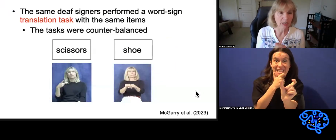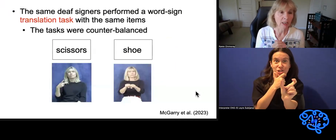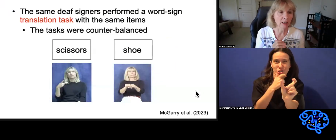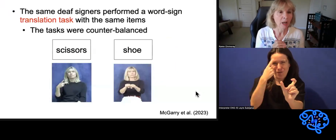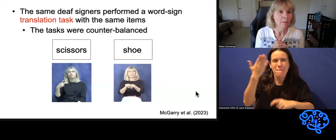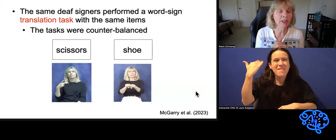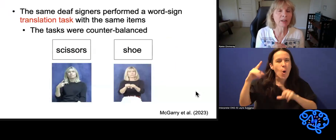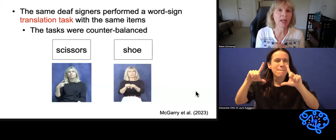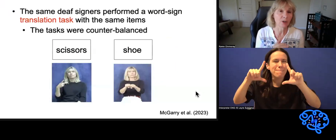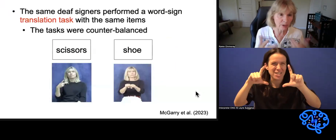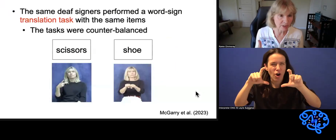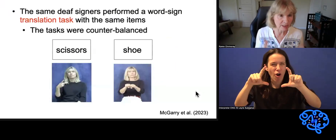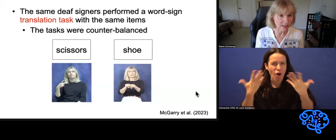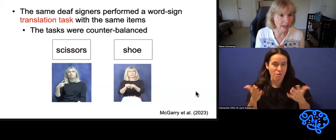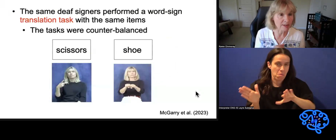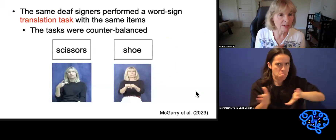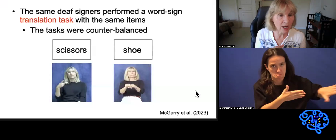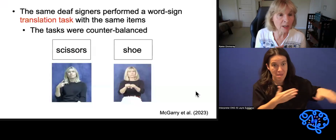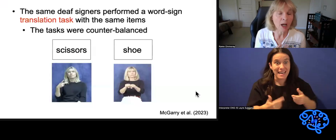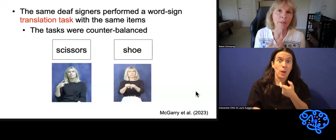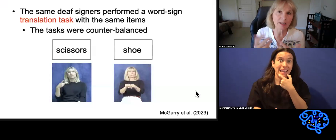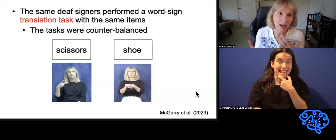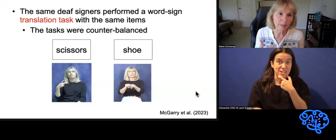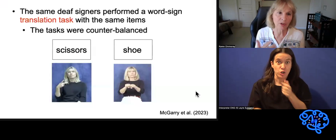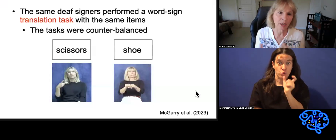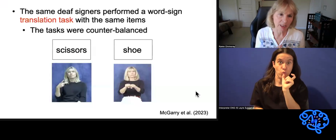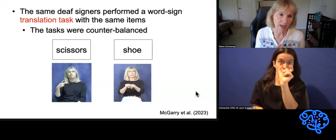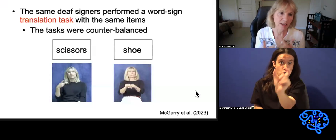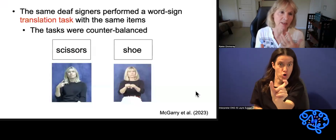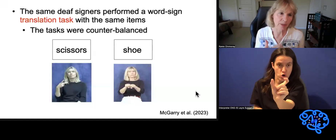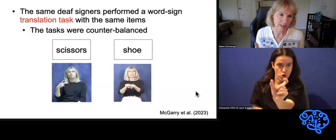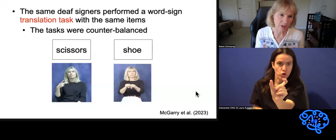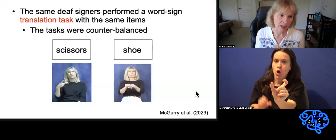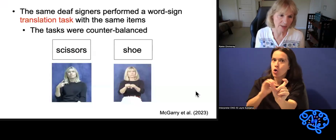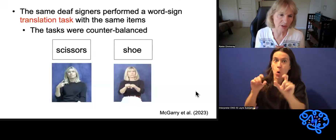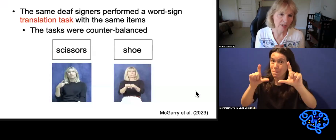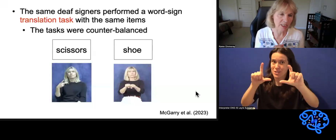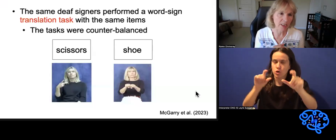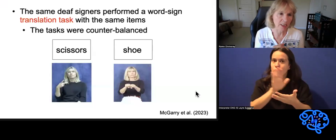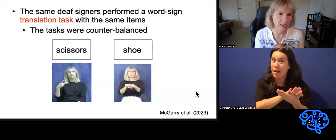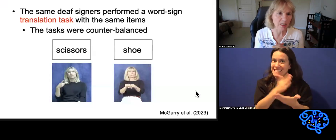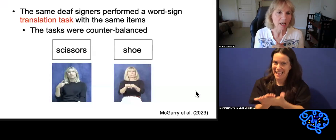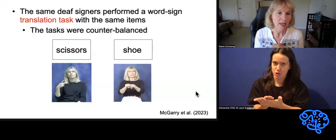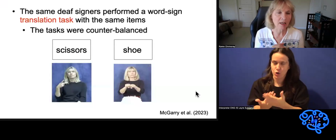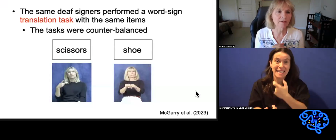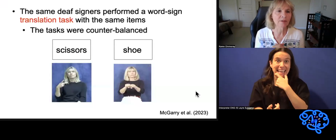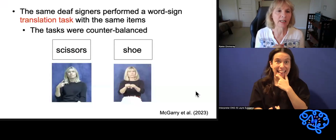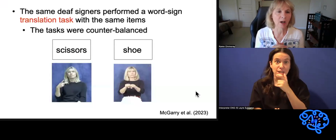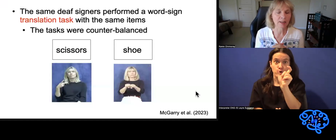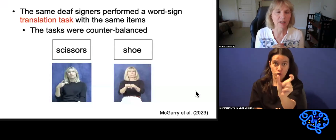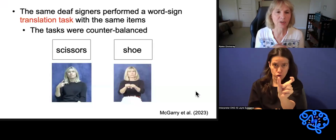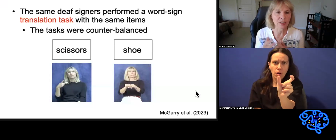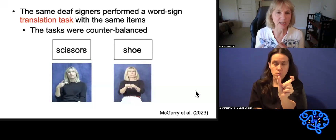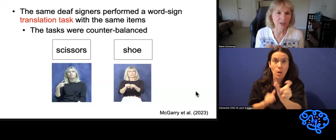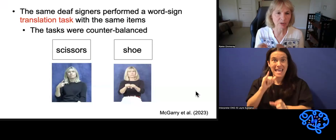named, and you're producing the same ASL sign, but it's not a picture naming task, it's a translation task. So the idea is if